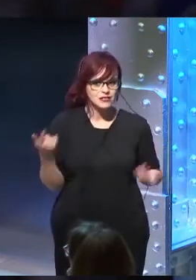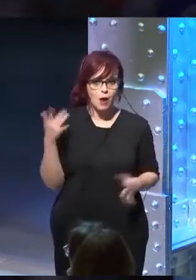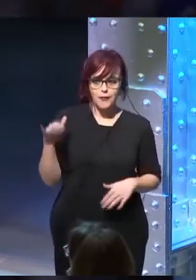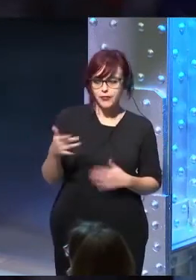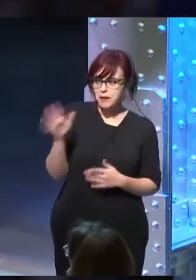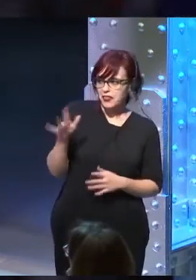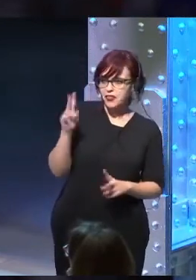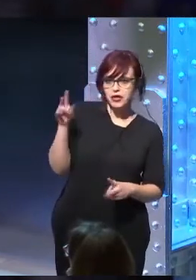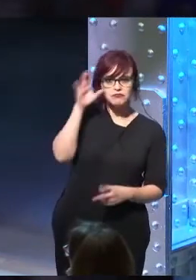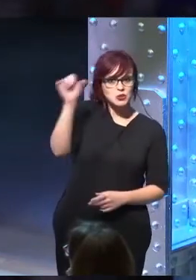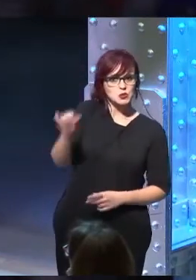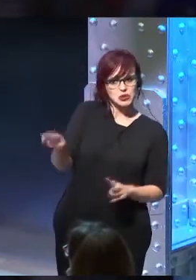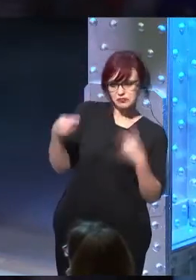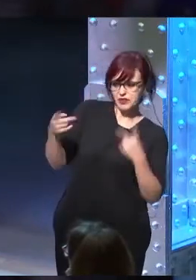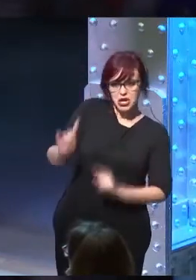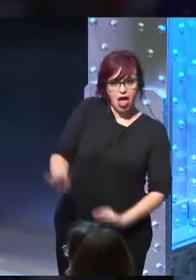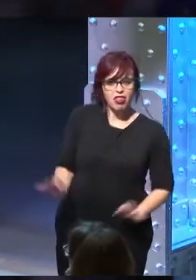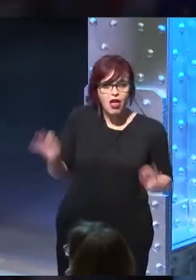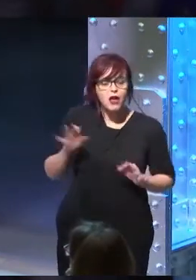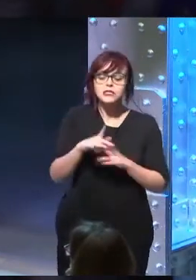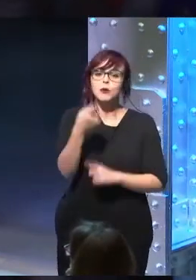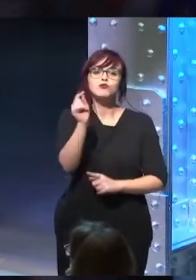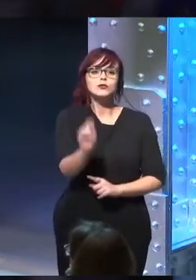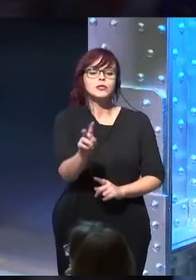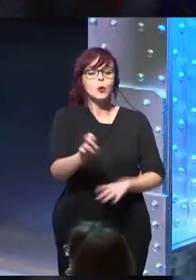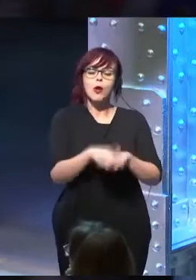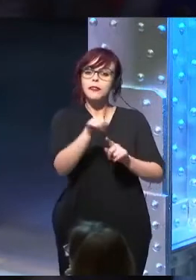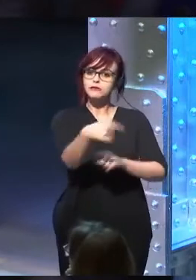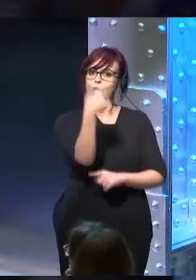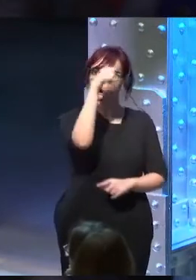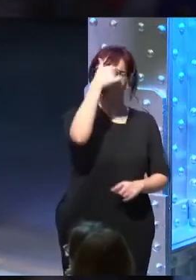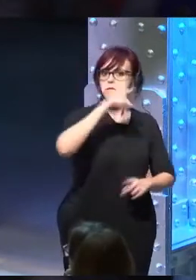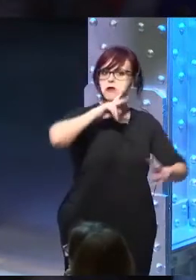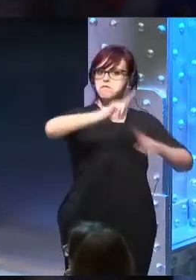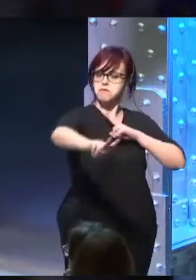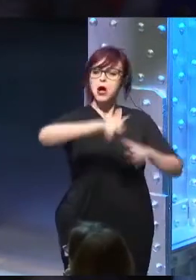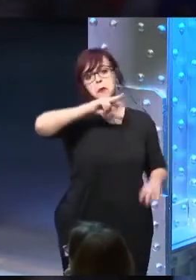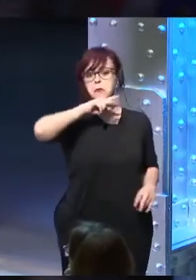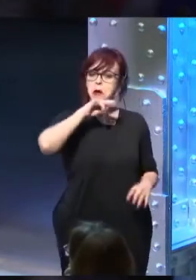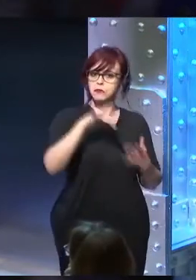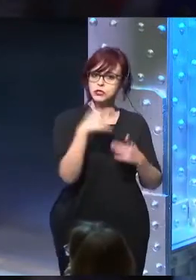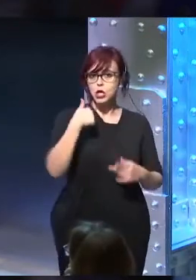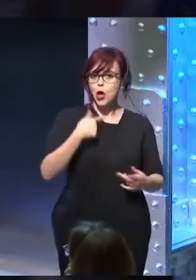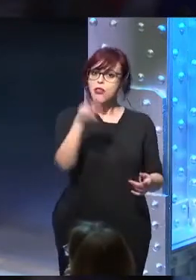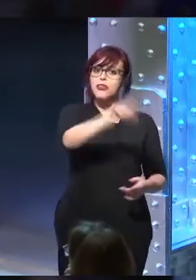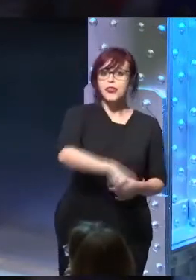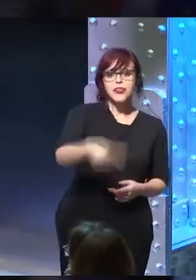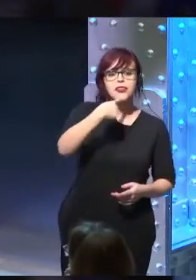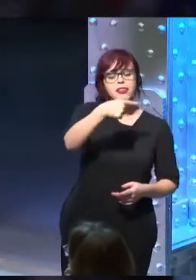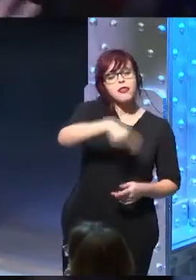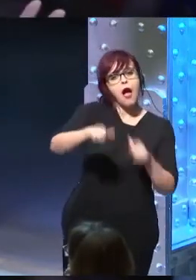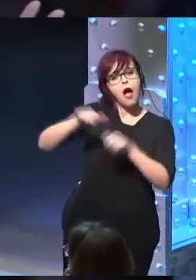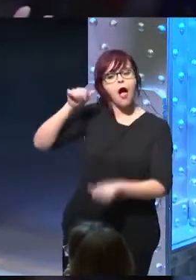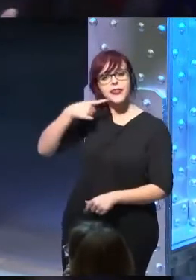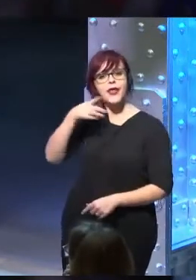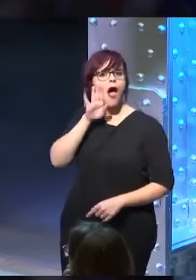and then some man picks up from where he was before and says, well, what I was saying was, and it's